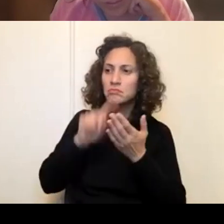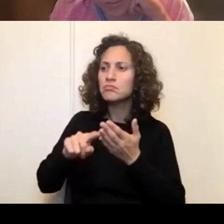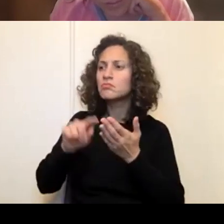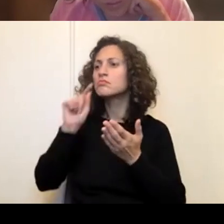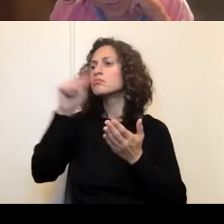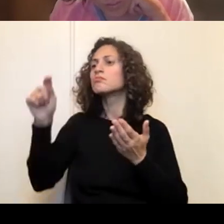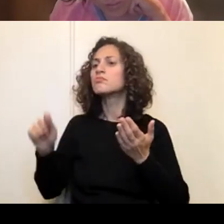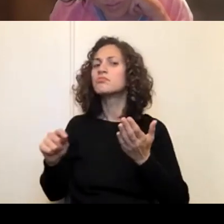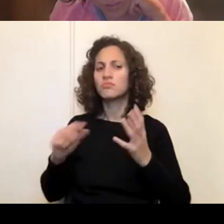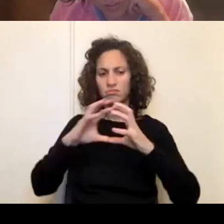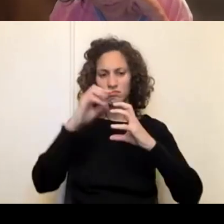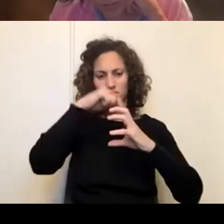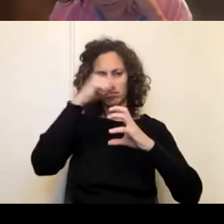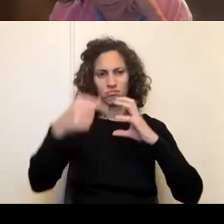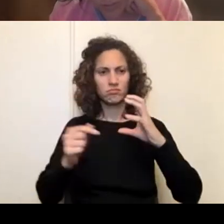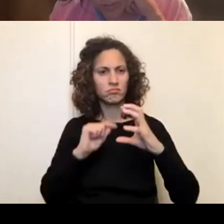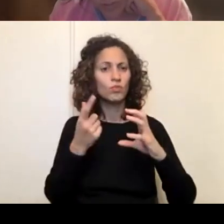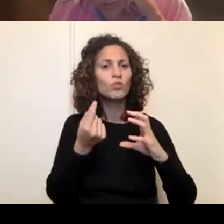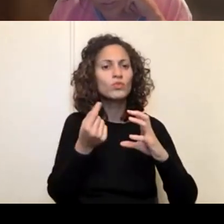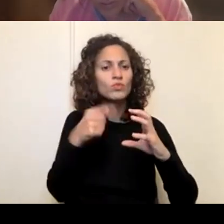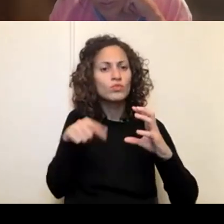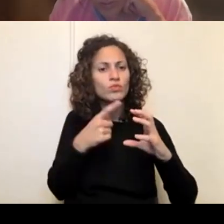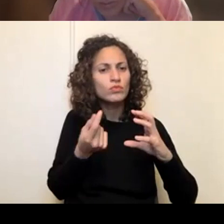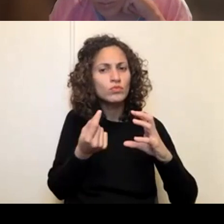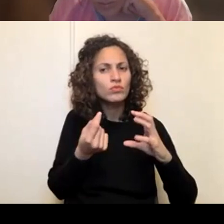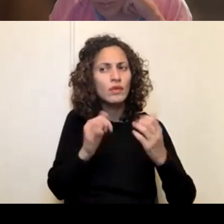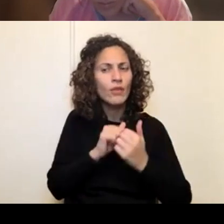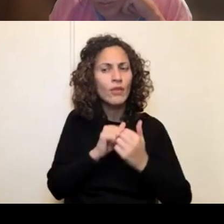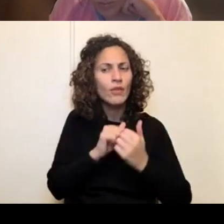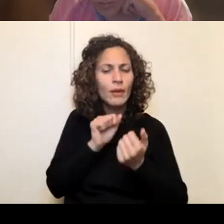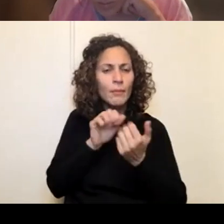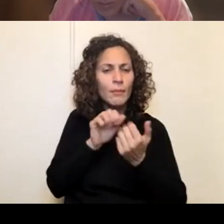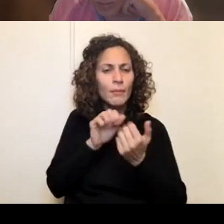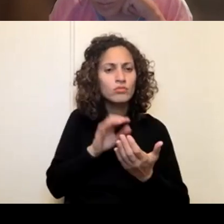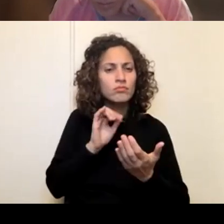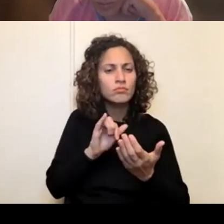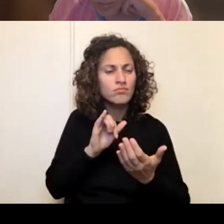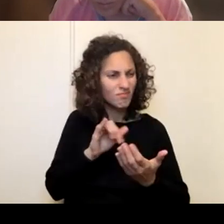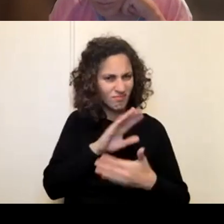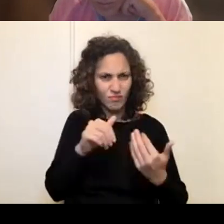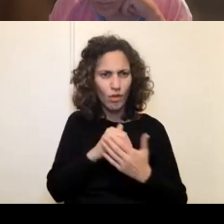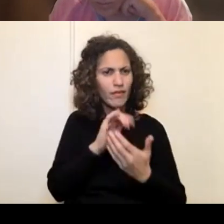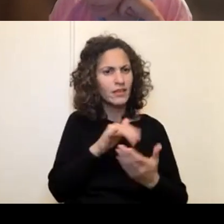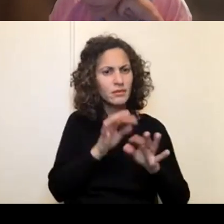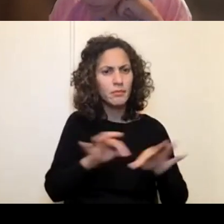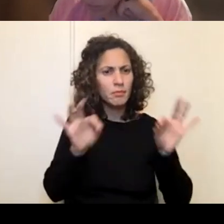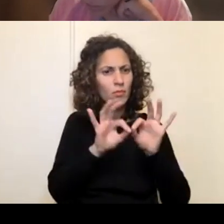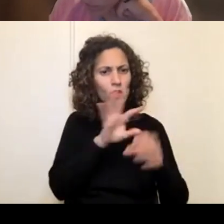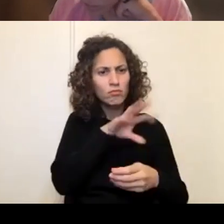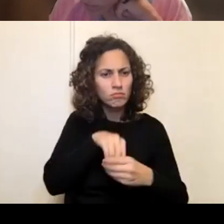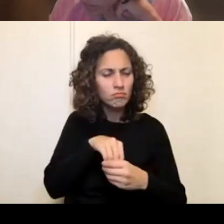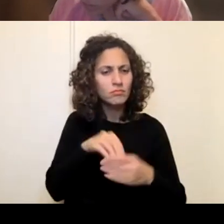and these, for me, that's all important and part of learning